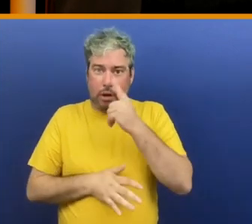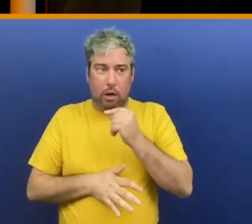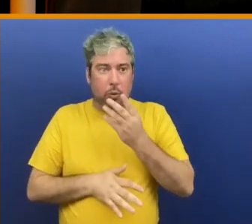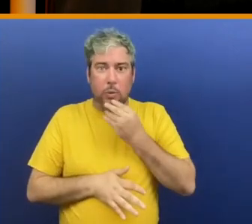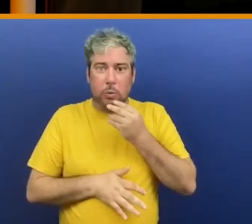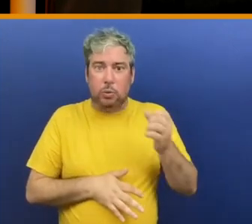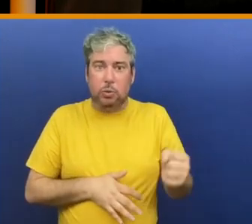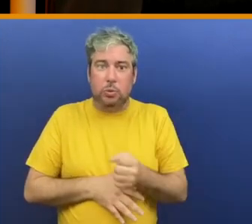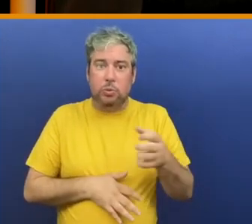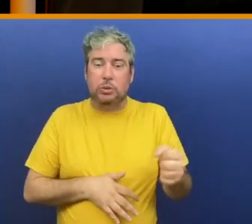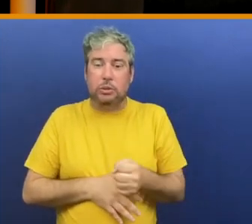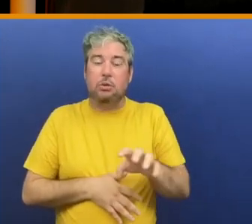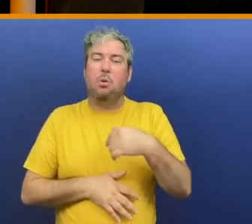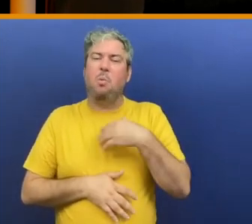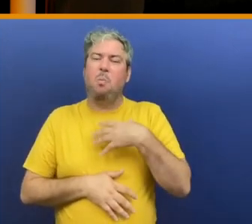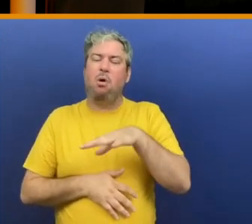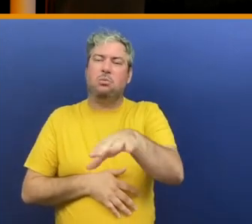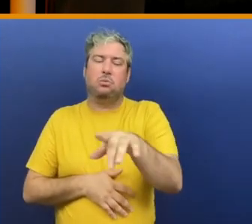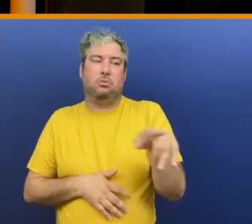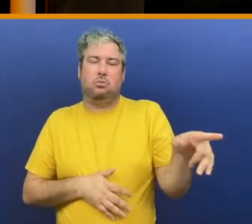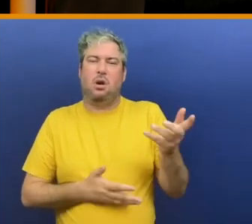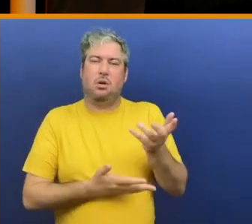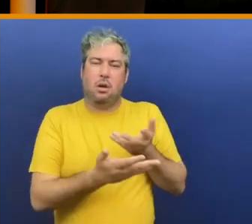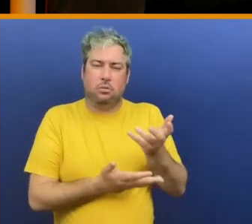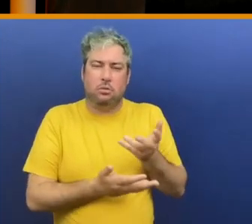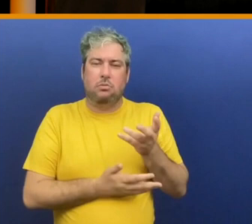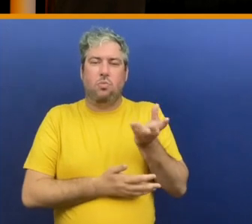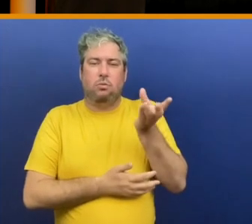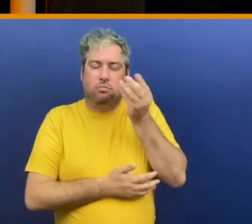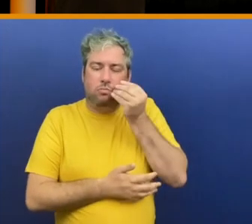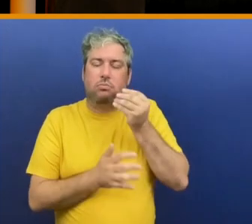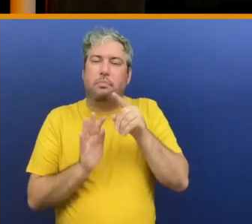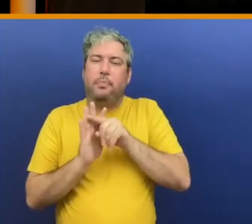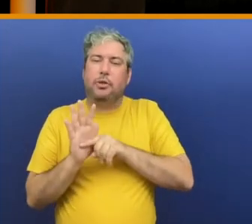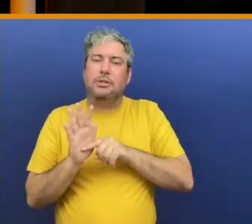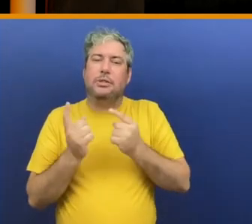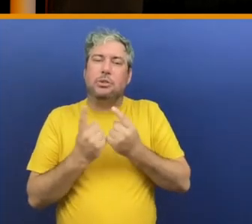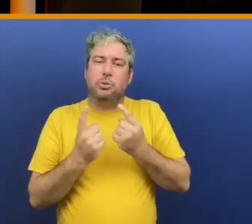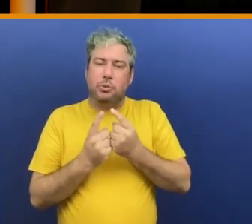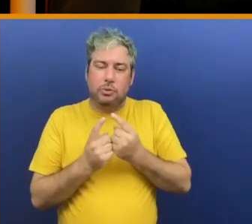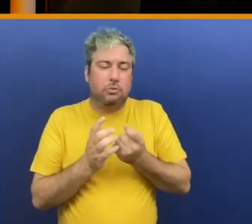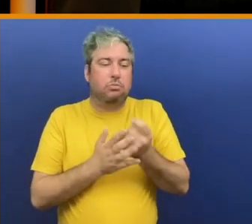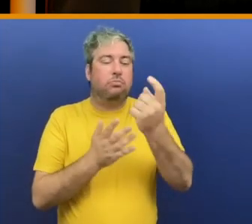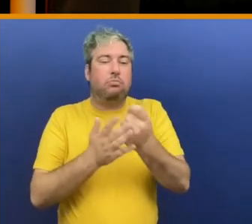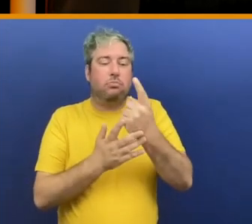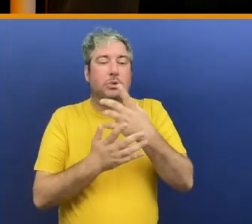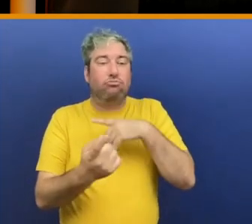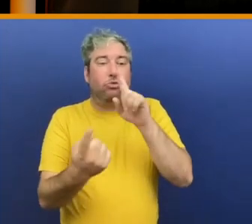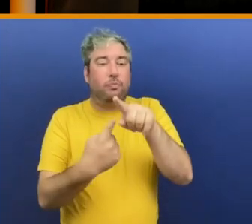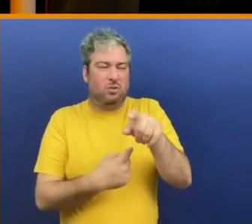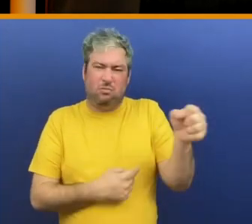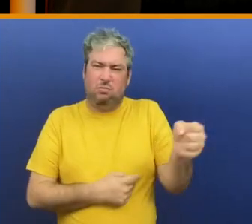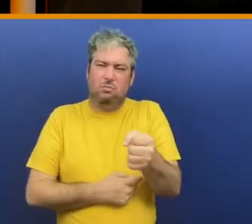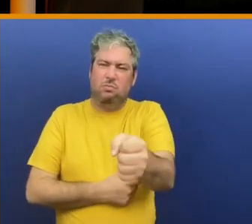on policy issues that jump up and need a response. That way it saves some time on any research by